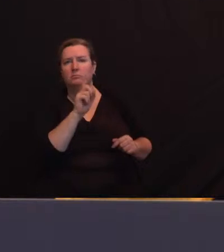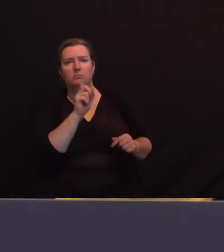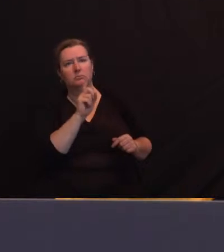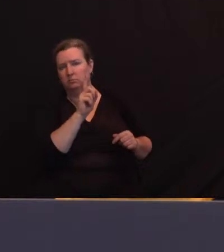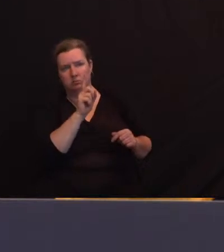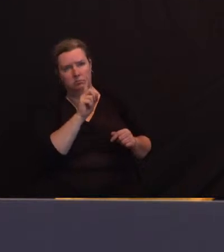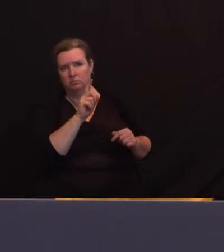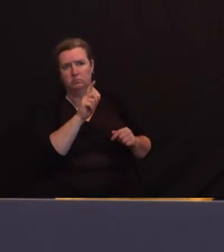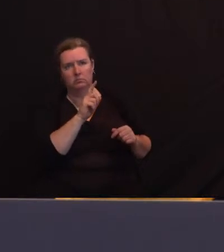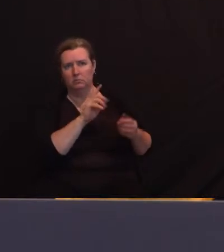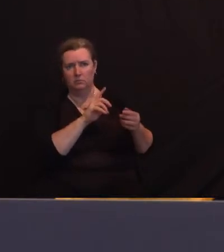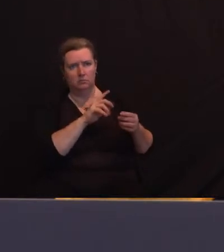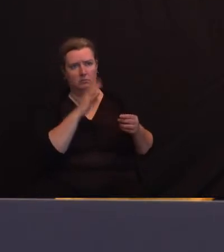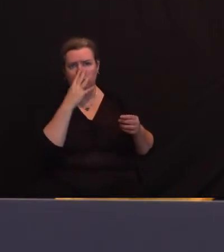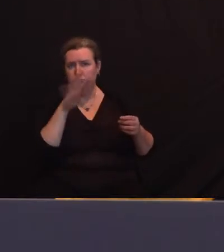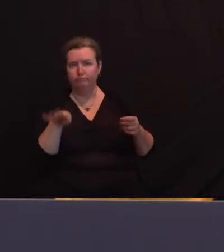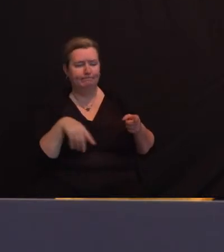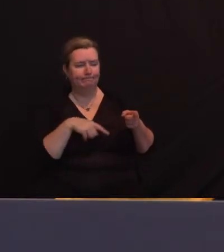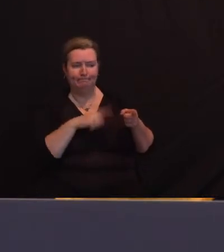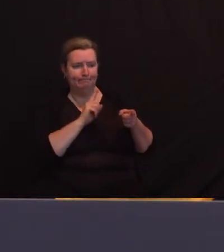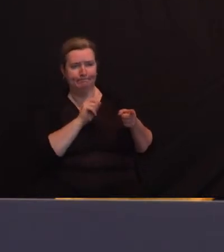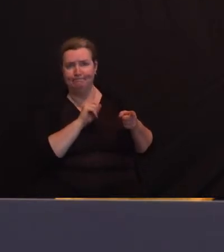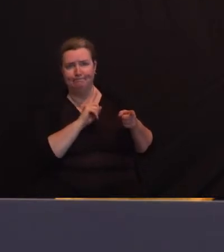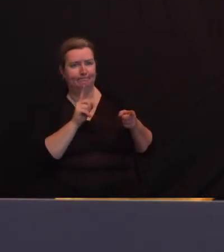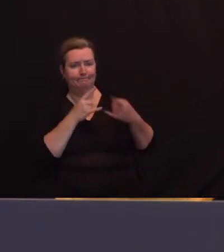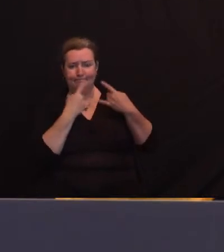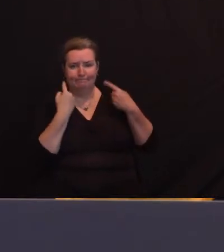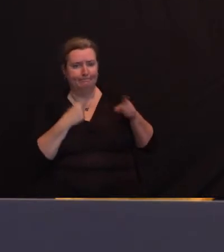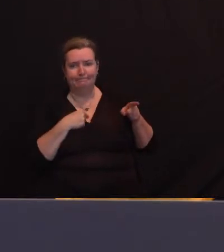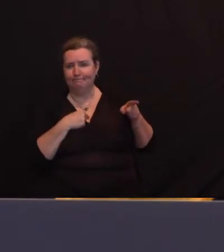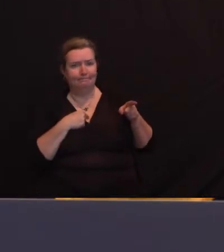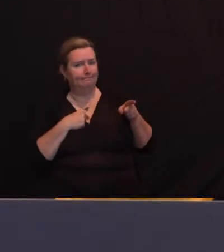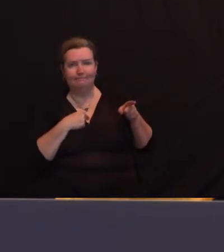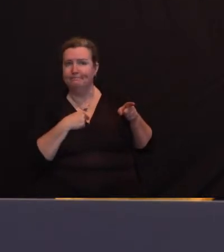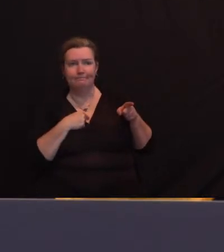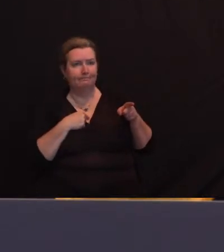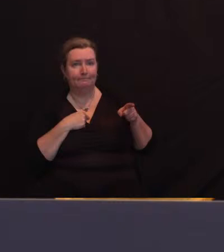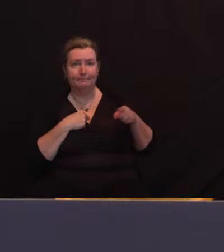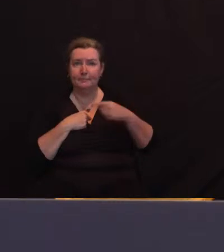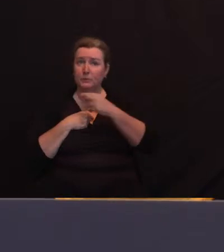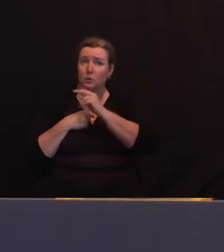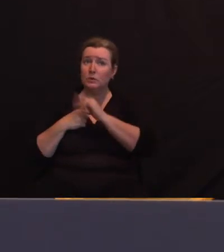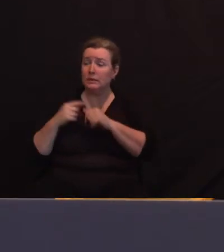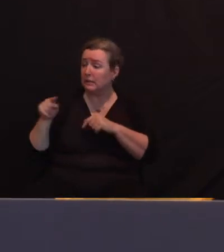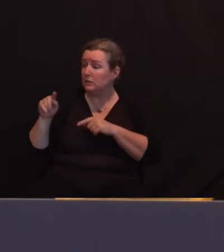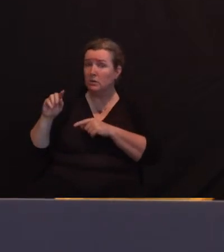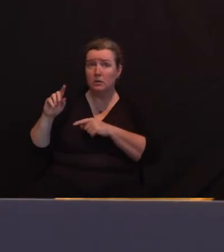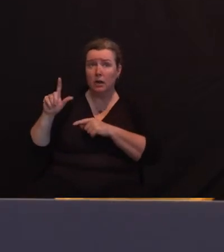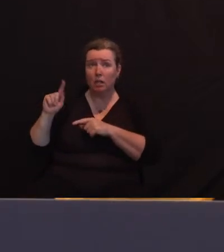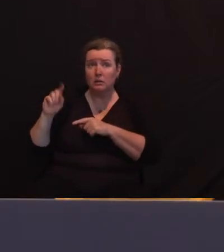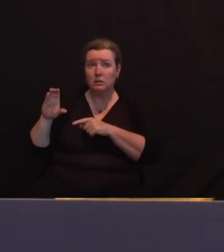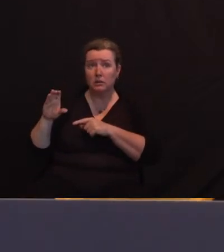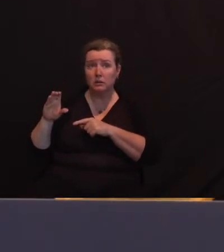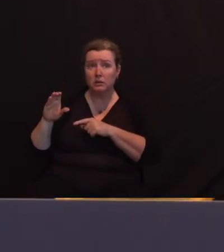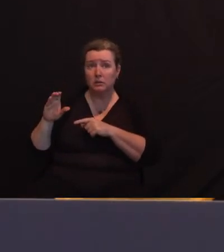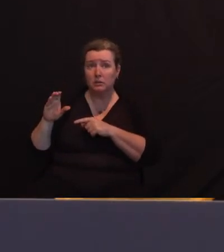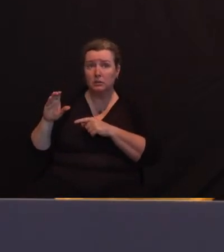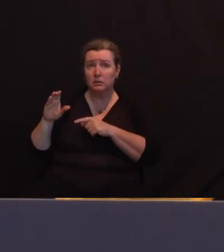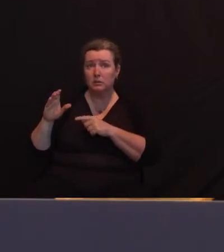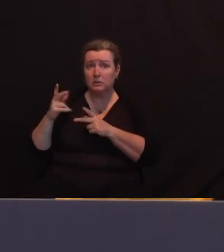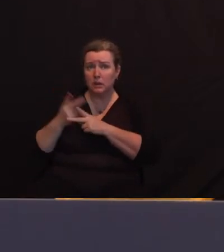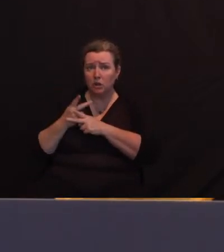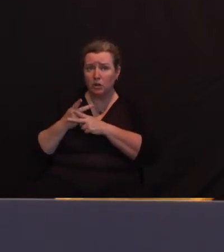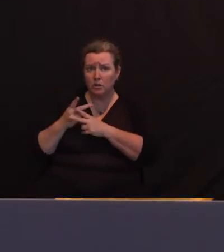response. Is that fair? Would you add anything to that? You good with that? Judy, any color on long-term care program for the, I assume you mean for the